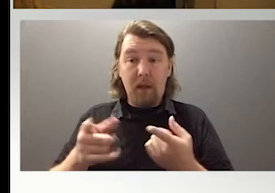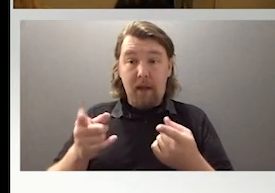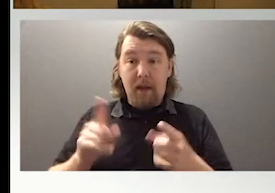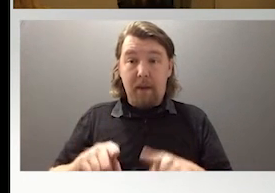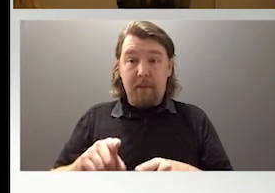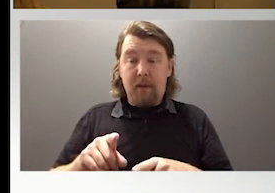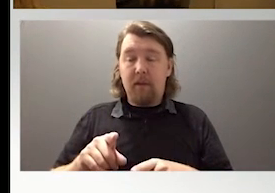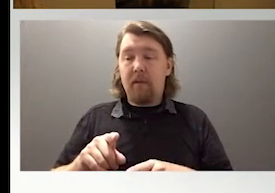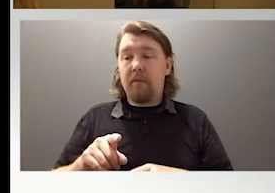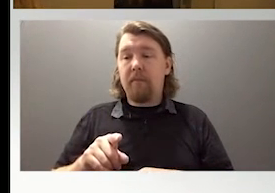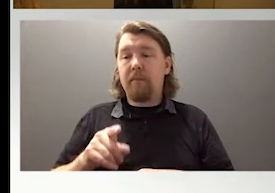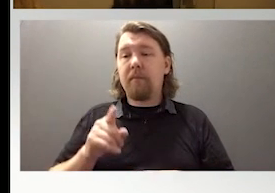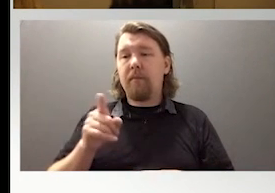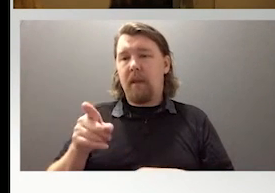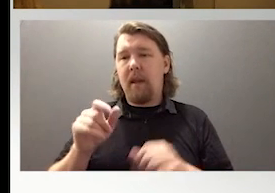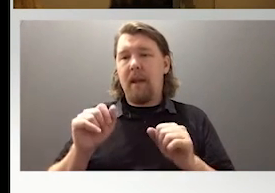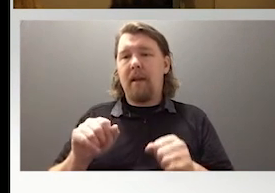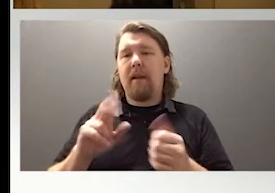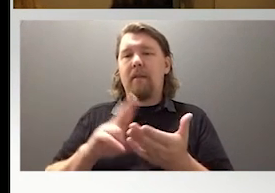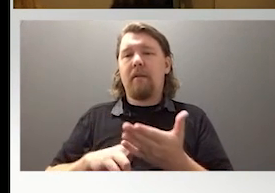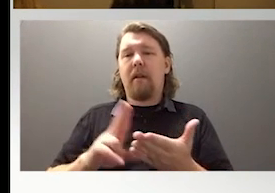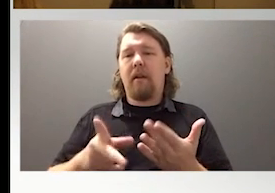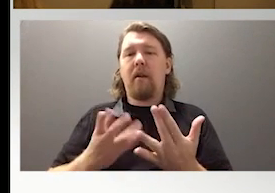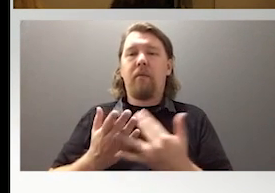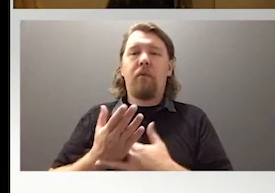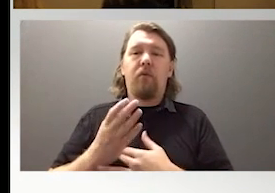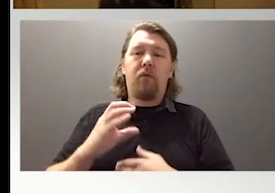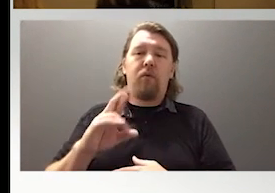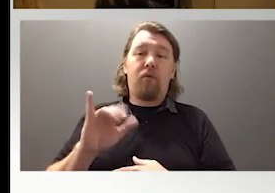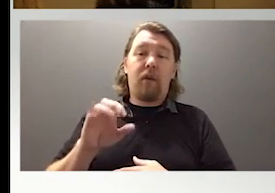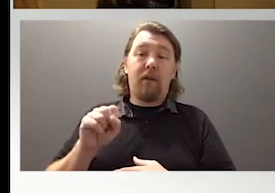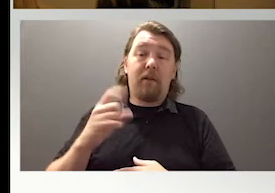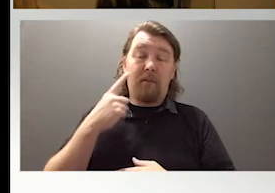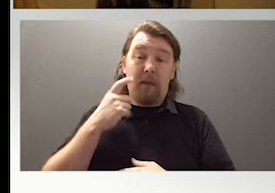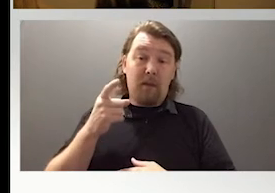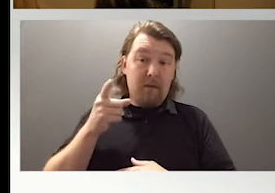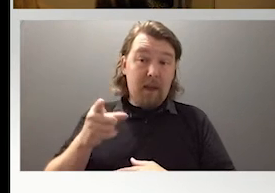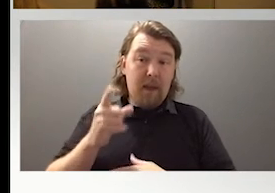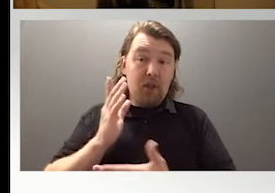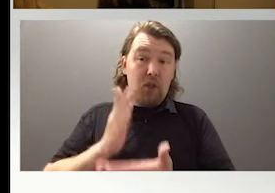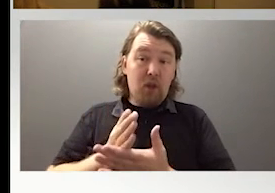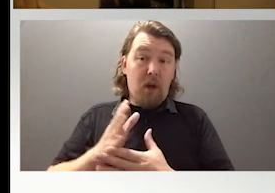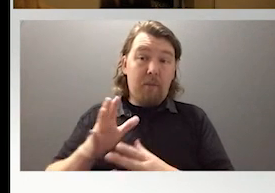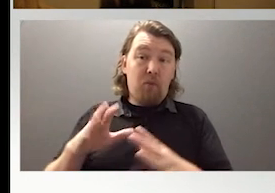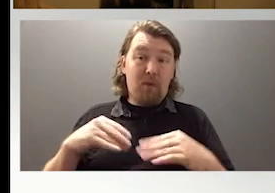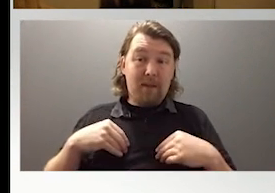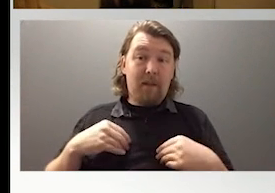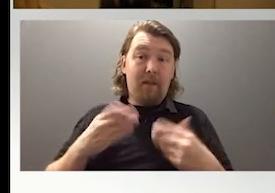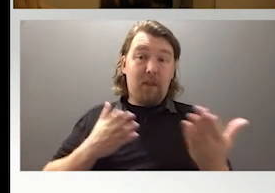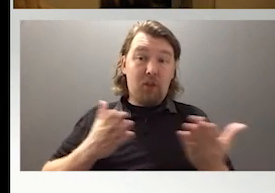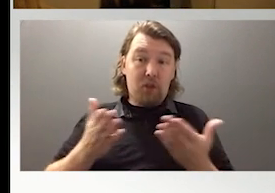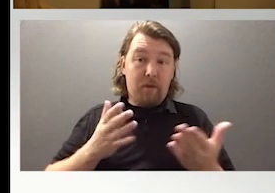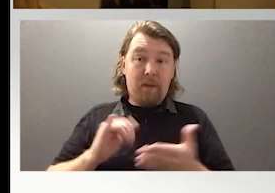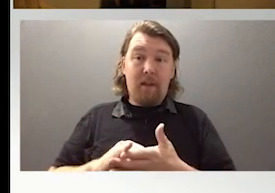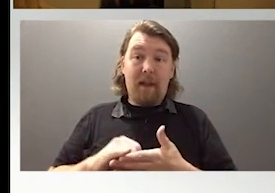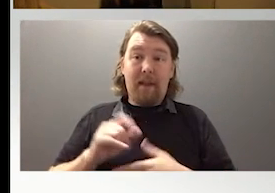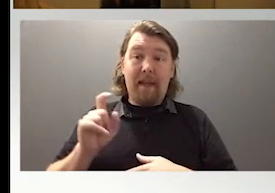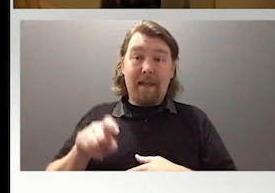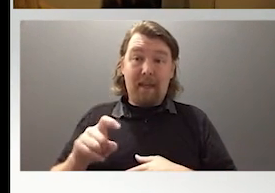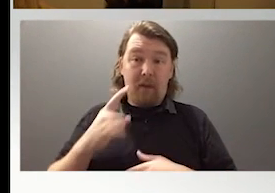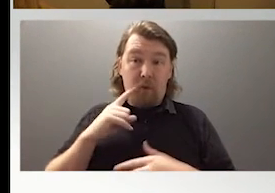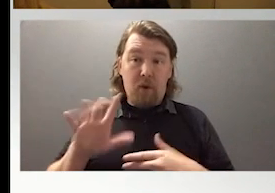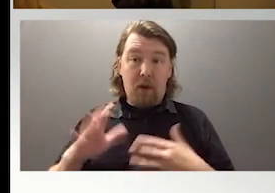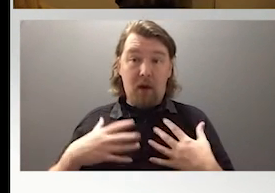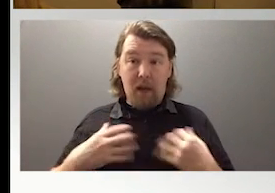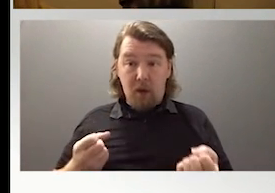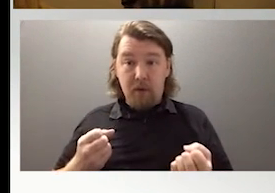occurs, then they can enroll for enrollment through crisis, because if they stop receiving services that are necessary for their